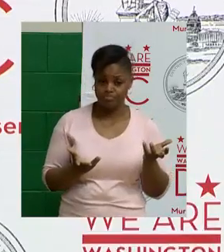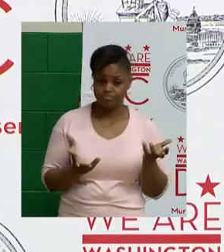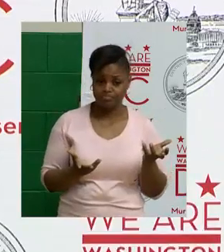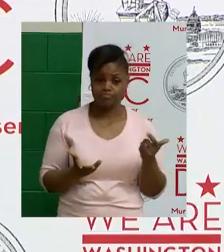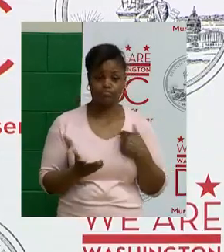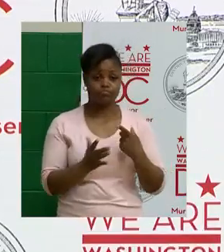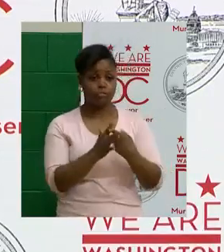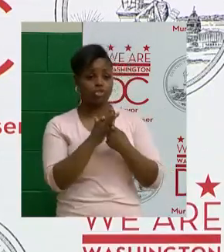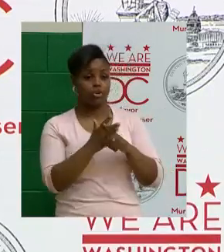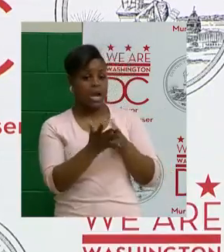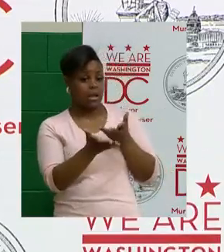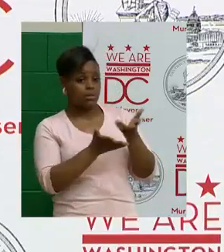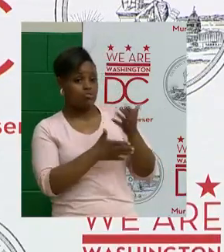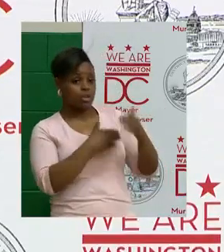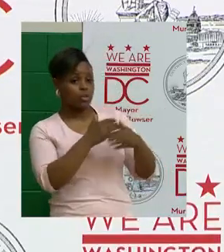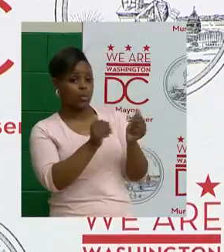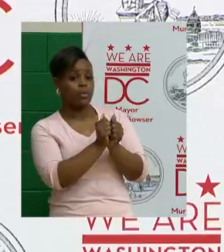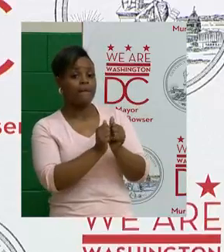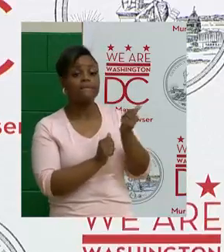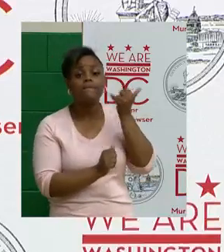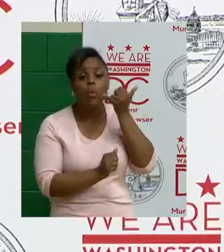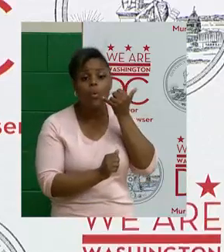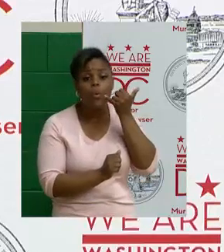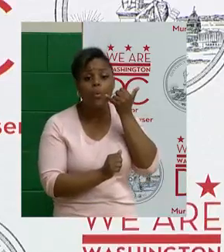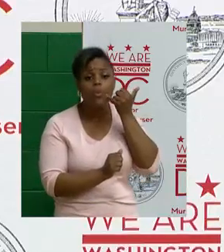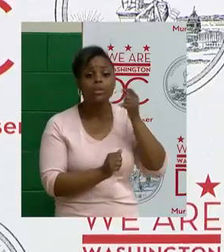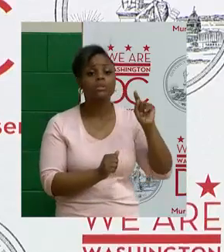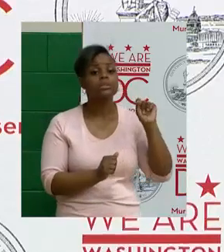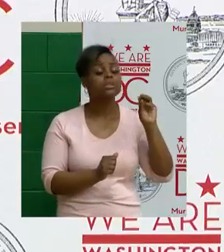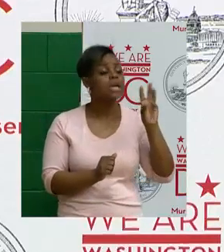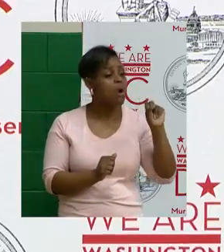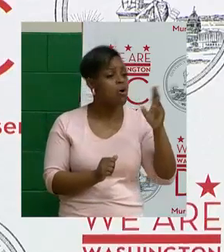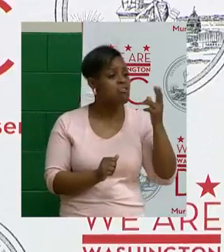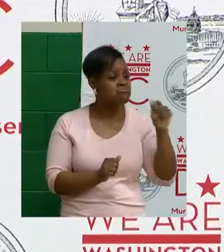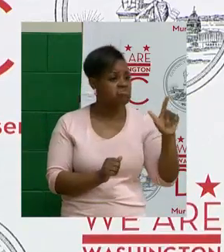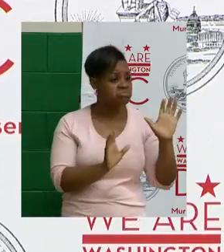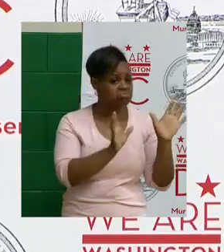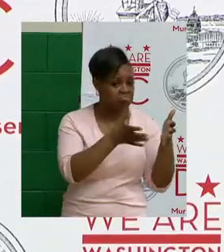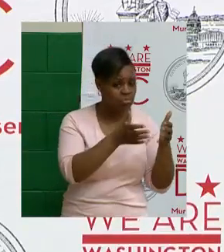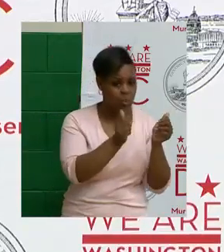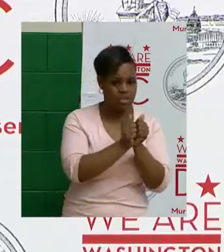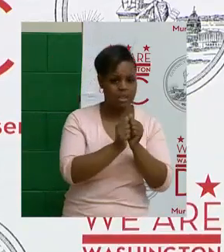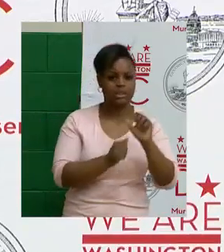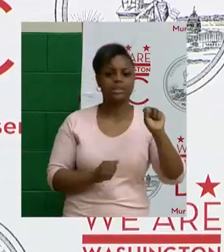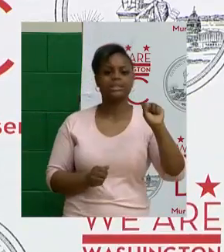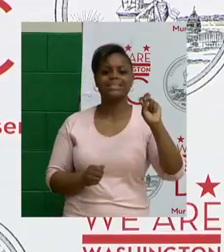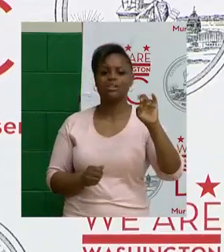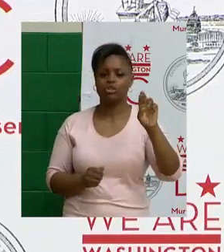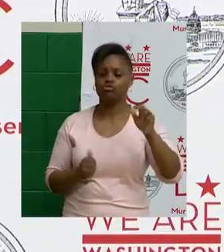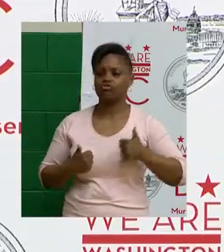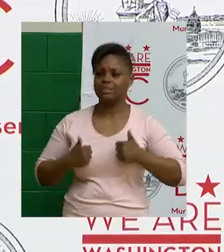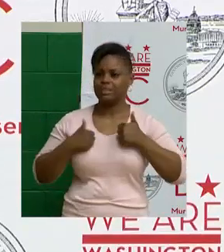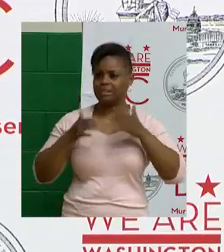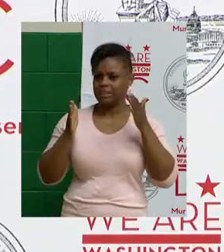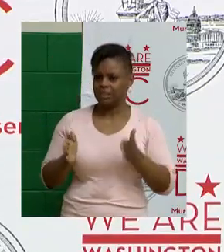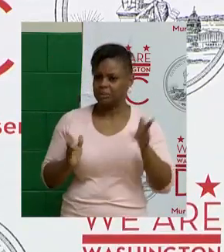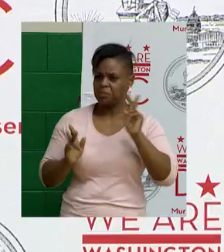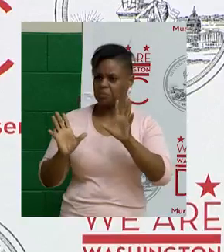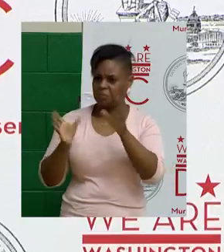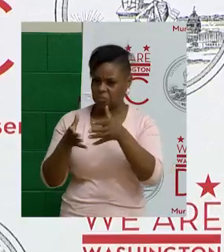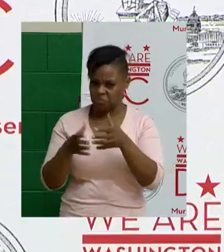with a telephone town hall with senior residents, and we have completed that telephone town